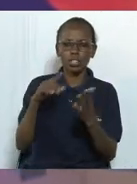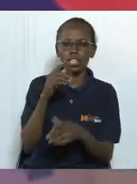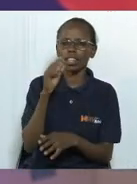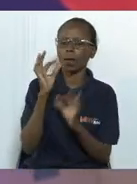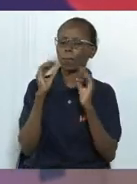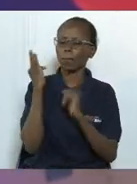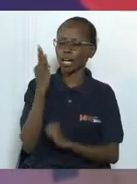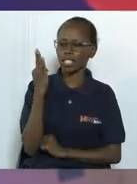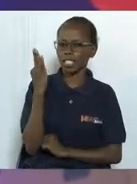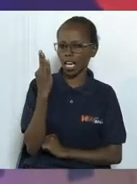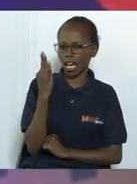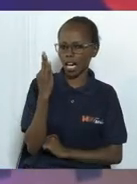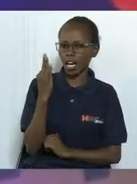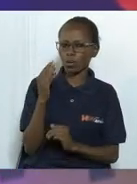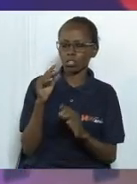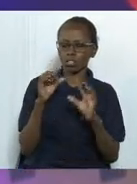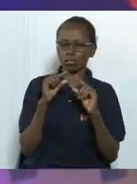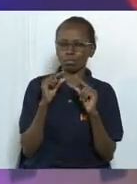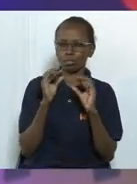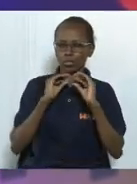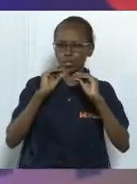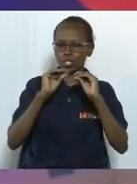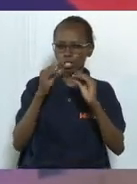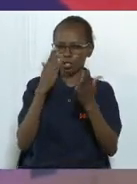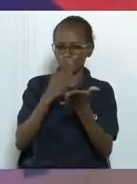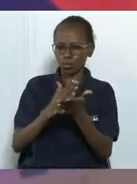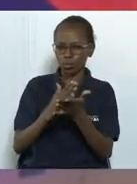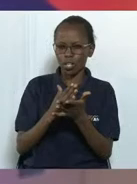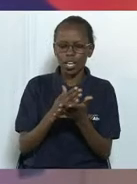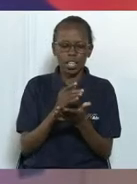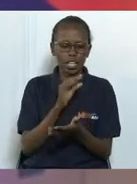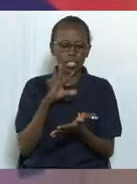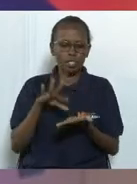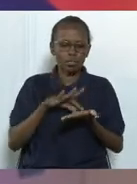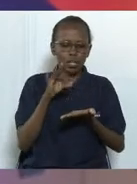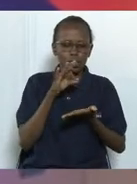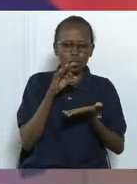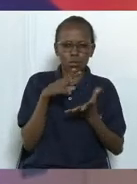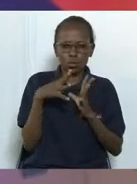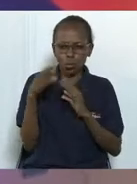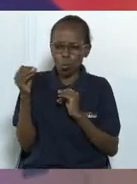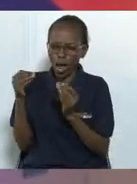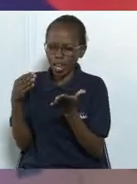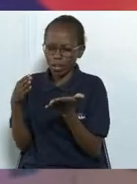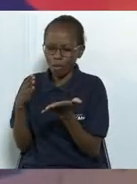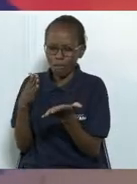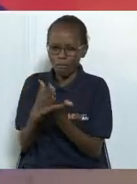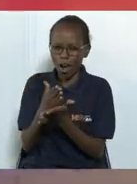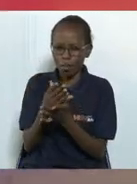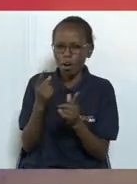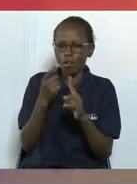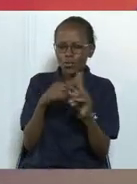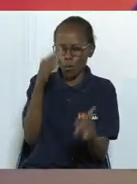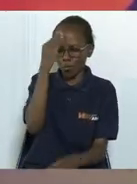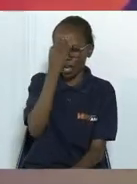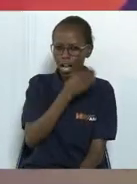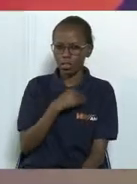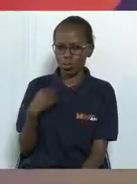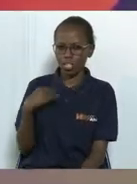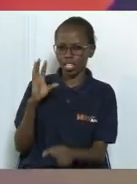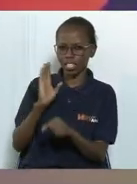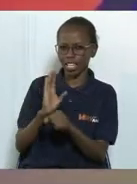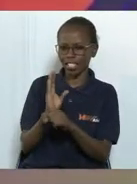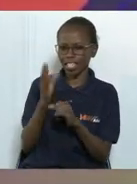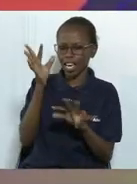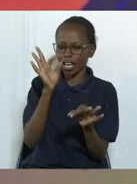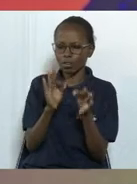true. How many of us had the Berean spirit to just go and confirm from this catechist of the Catholic Church